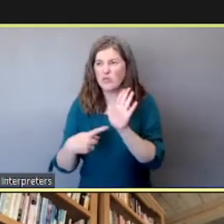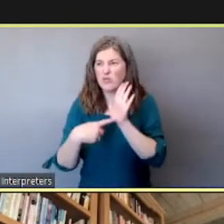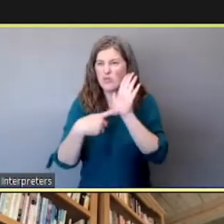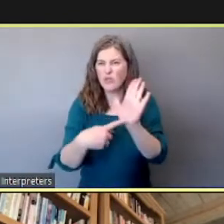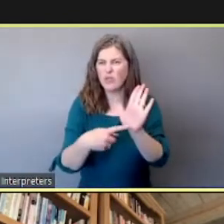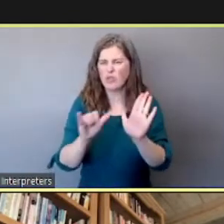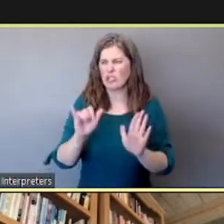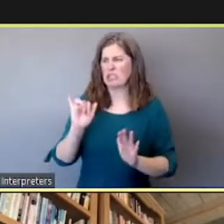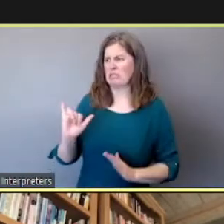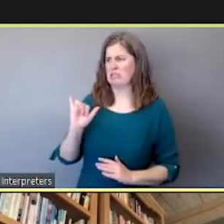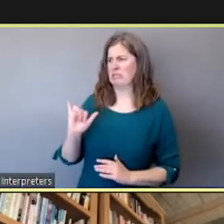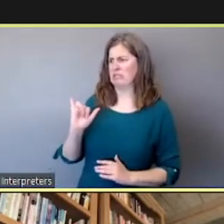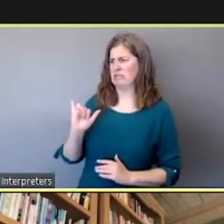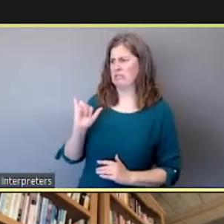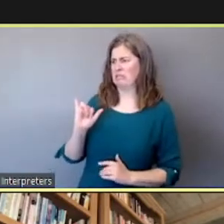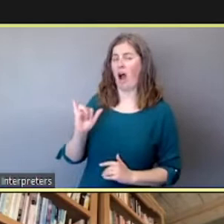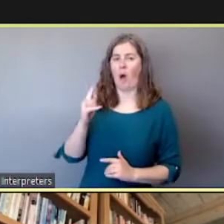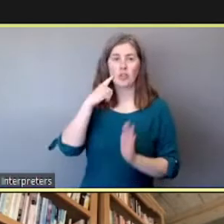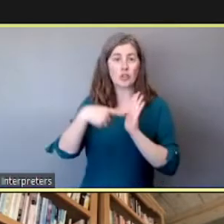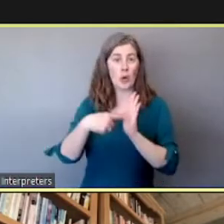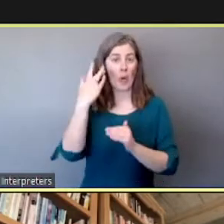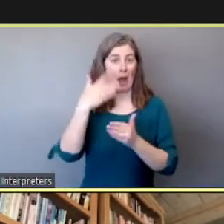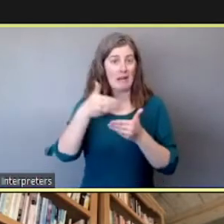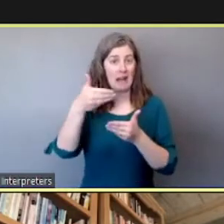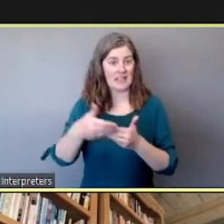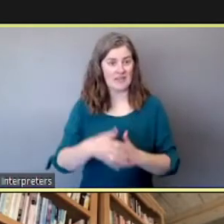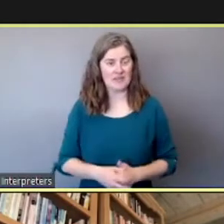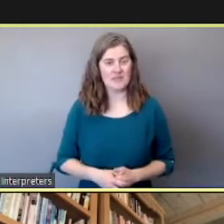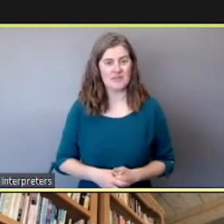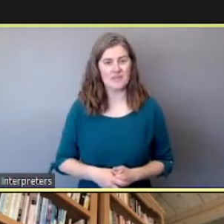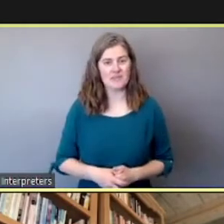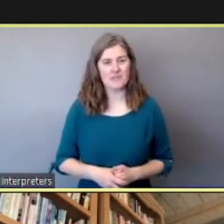pause. And I'll show you why on the next slide.